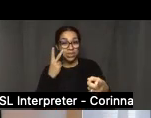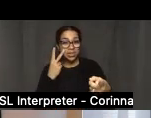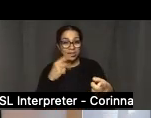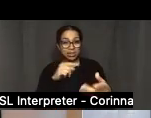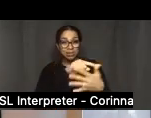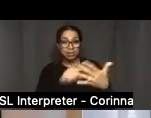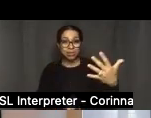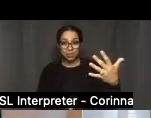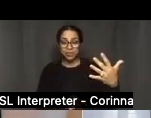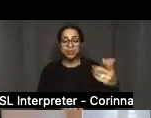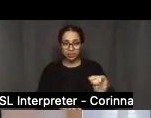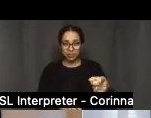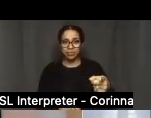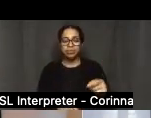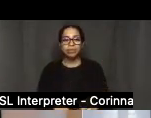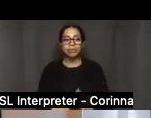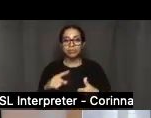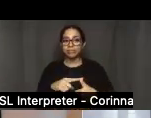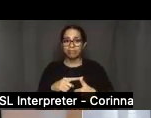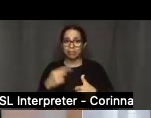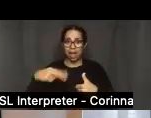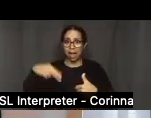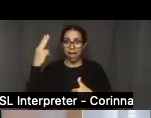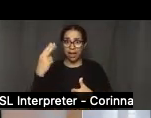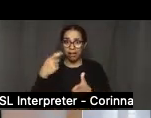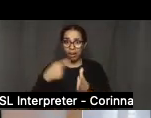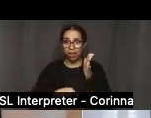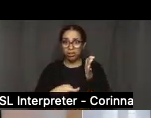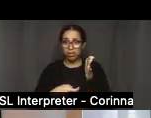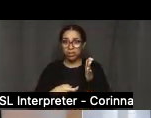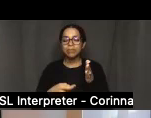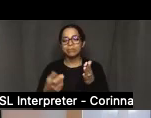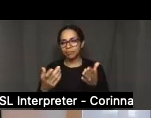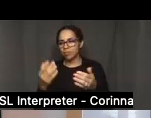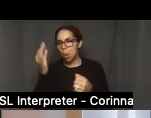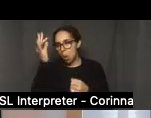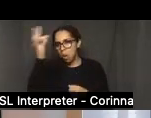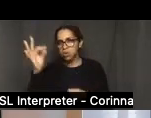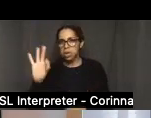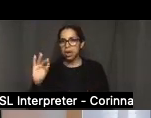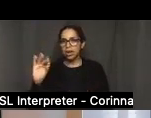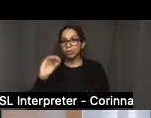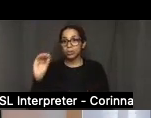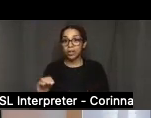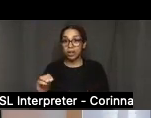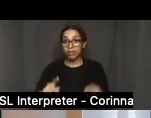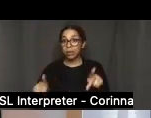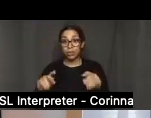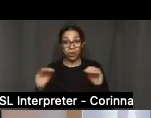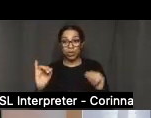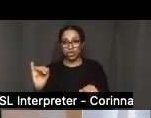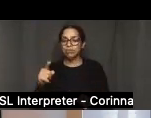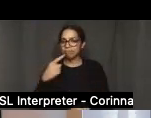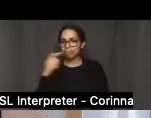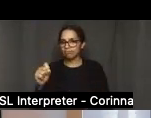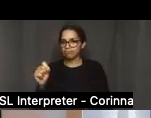but I'll point you to the first one. It says cost is too high, and over almost 90% of those who are uninsured said that that was the reason why they